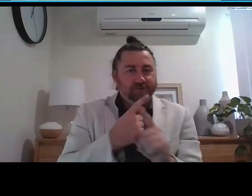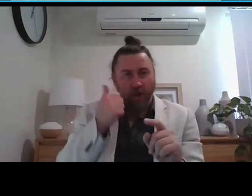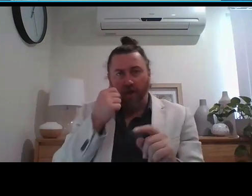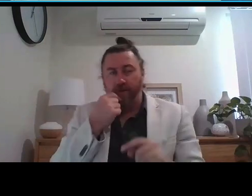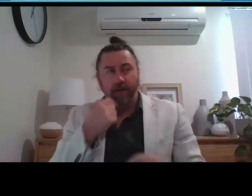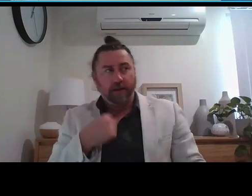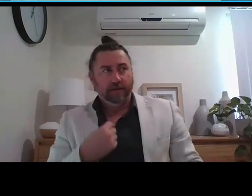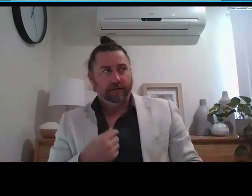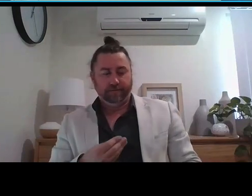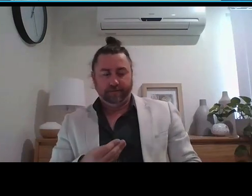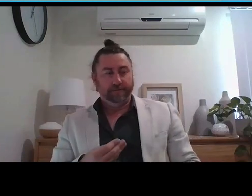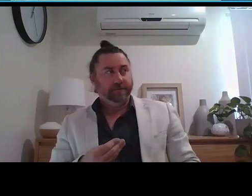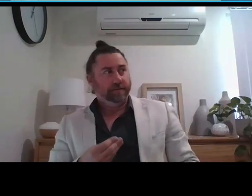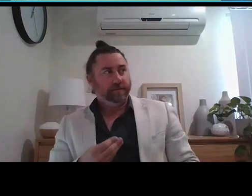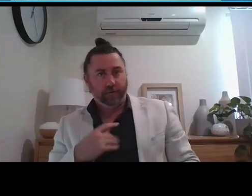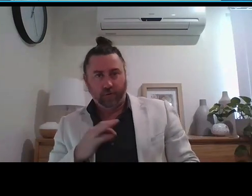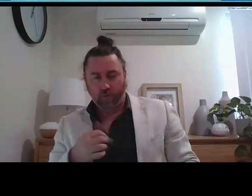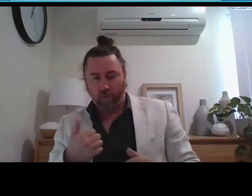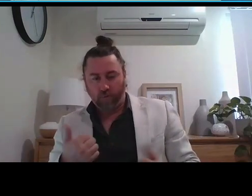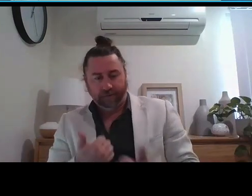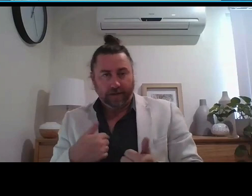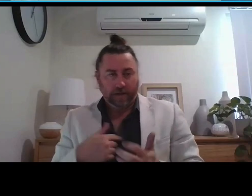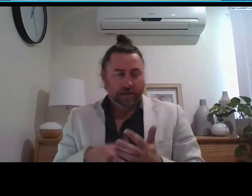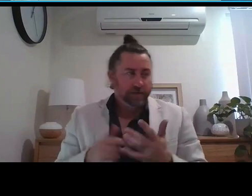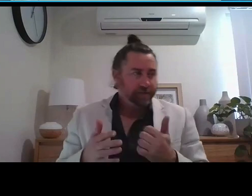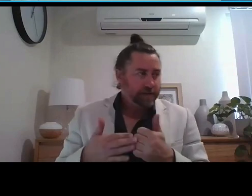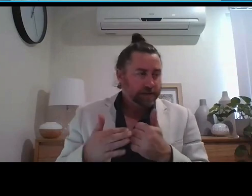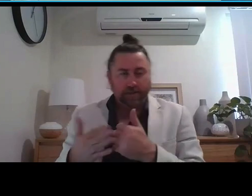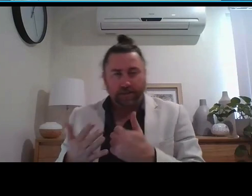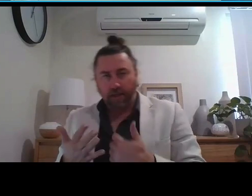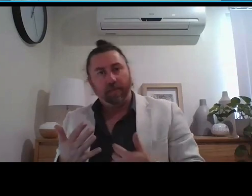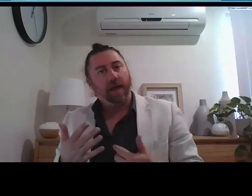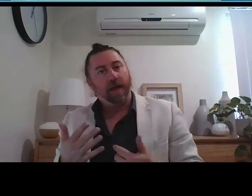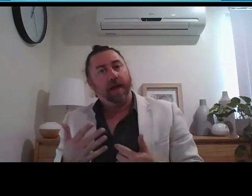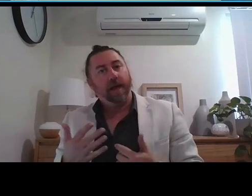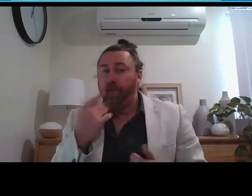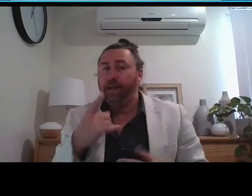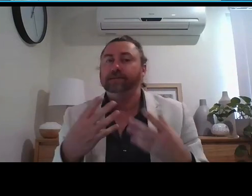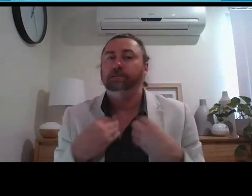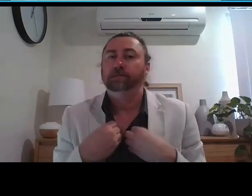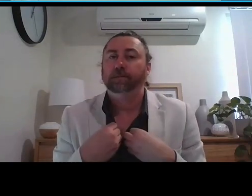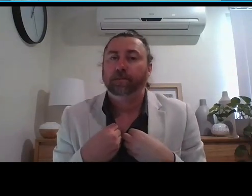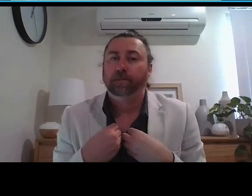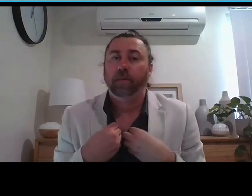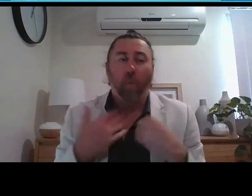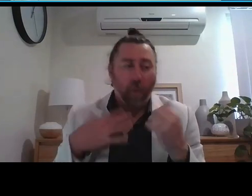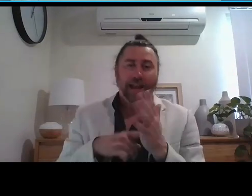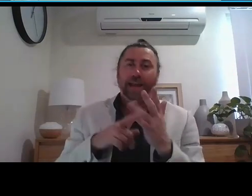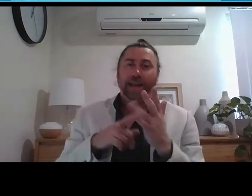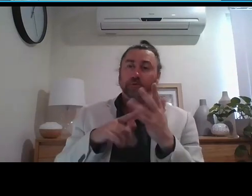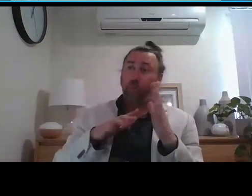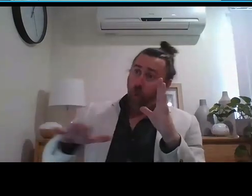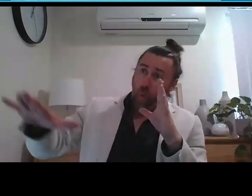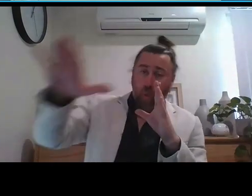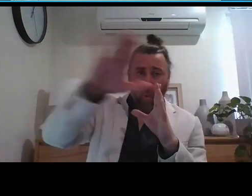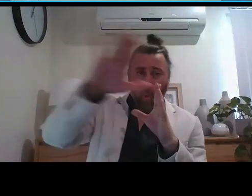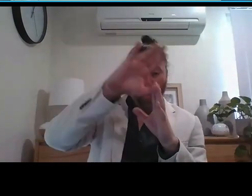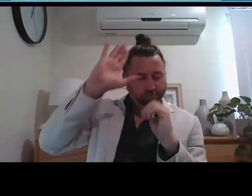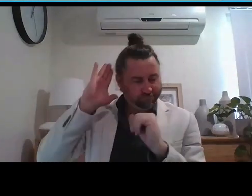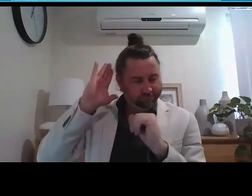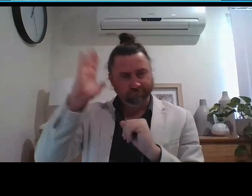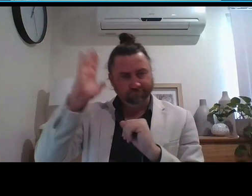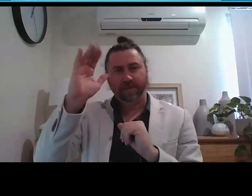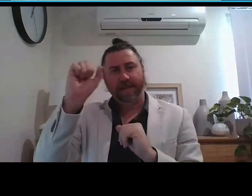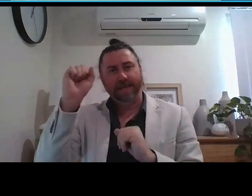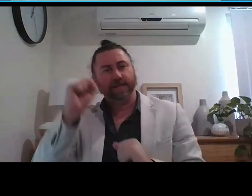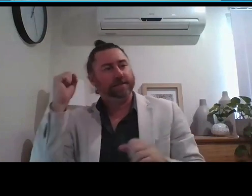providers at first, it's something we do need to embrace. It's something as a system we need to embrace. Everyone on this webinar, in